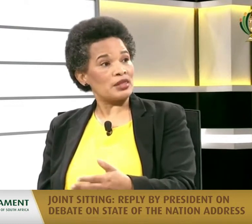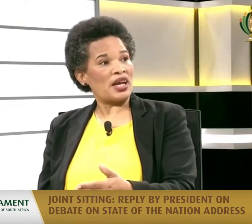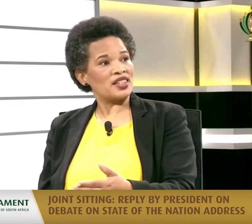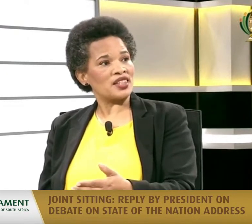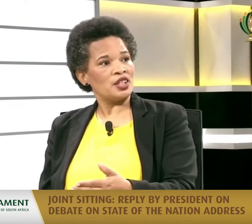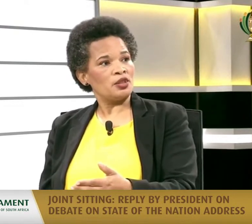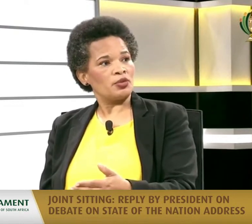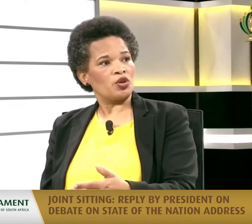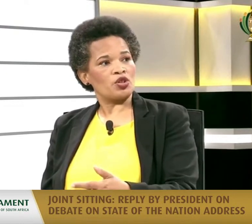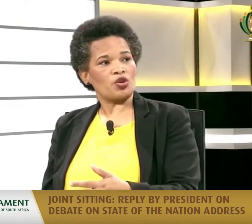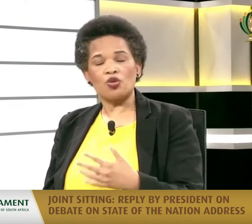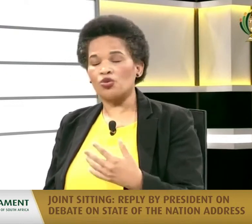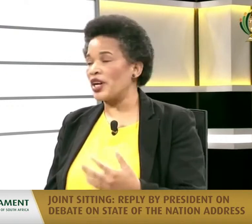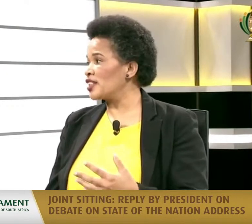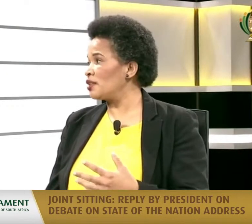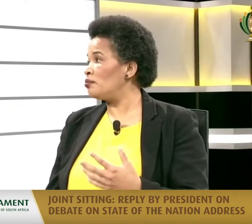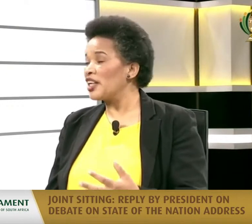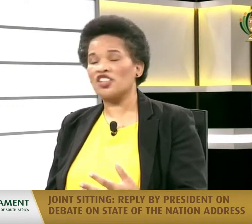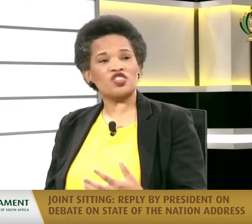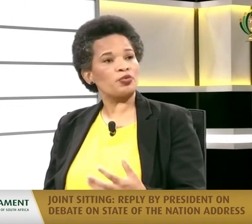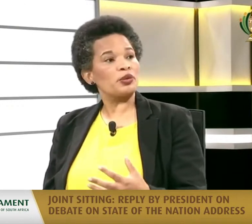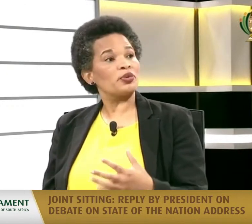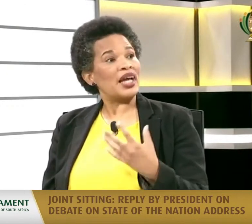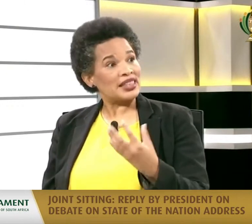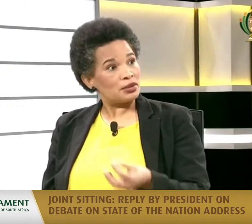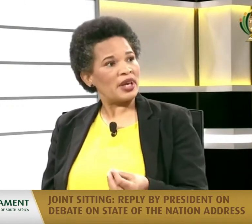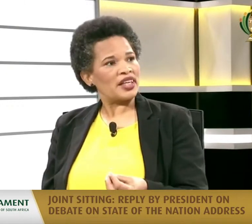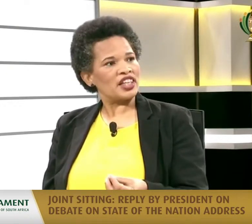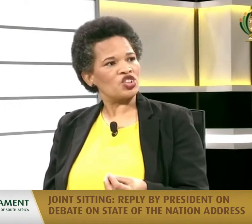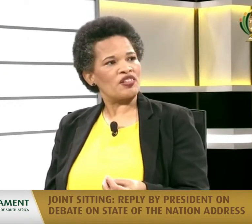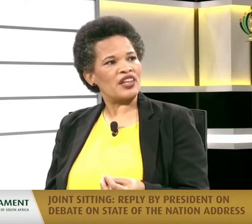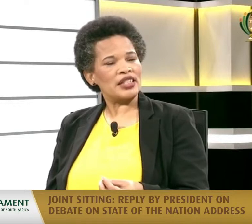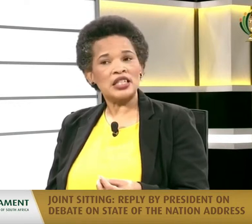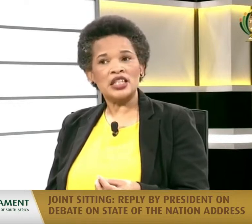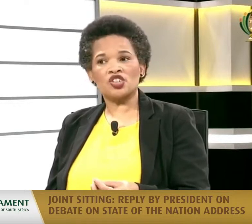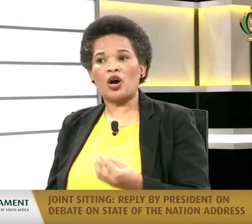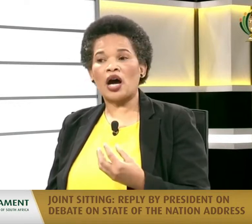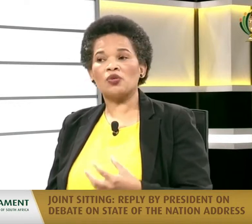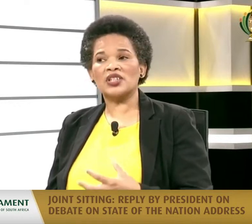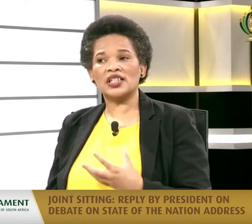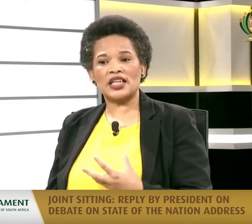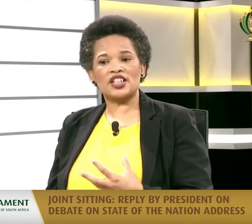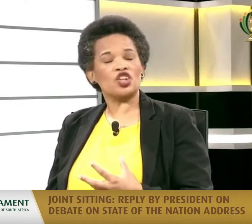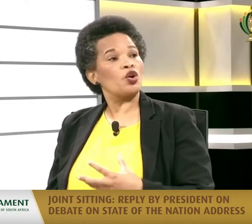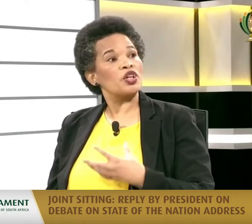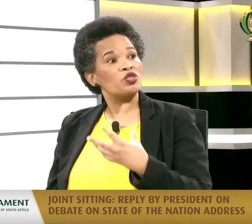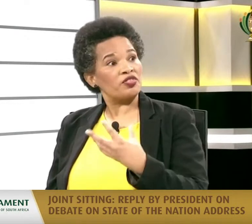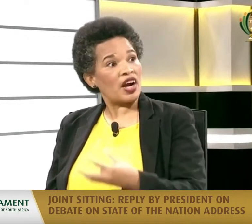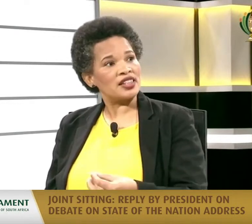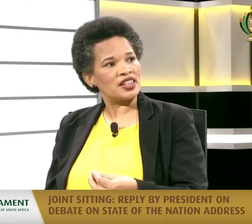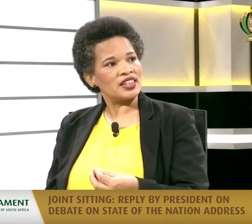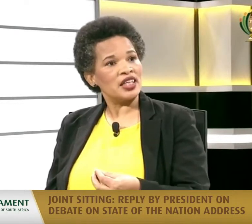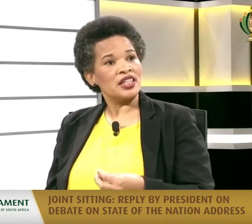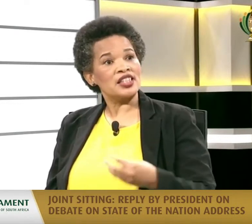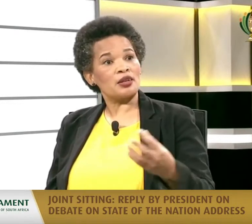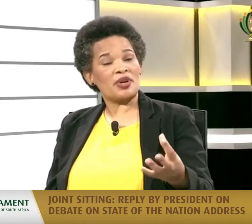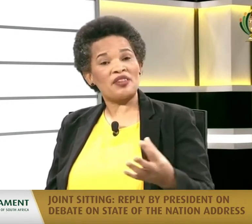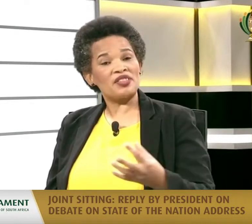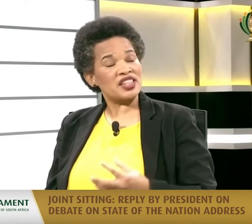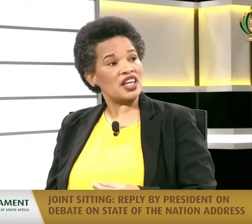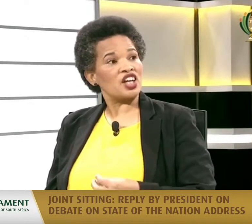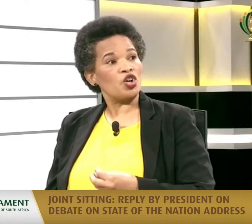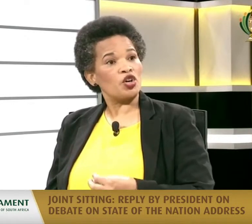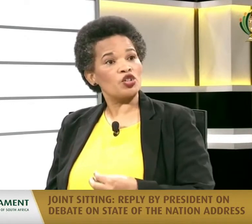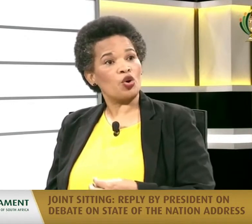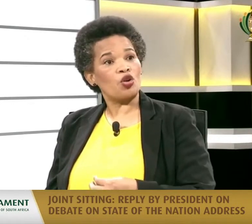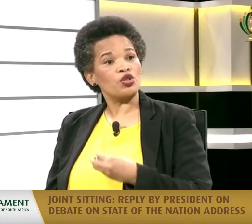for 3 months, because already millions of people are dependent on that. So how is the state going to fund that? Is the